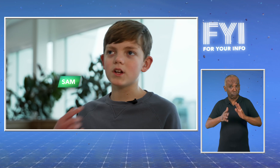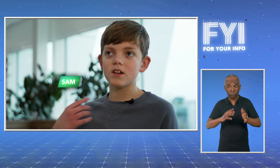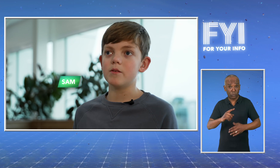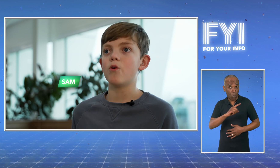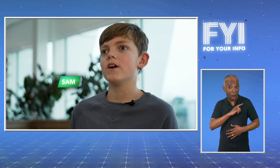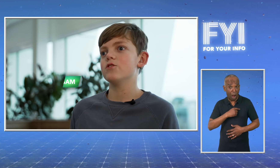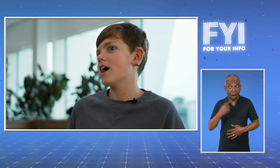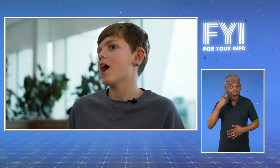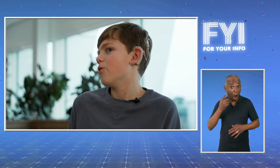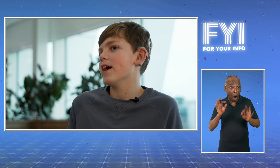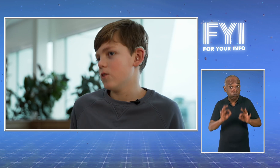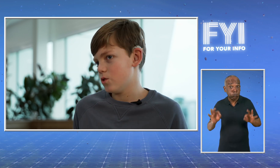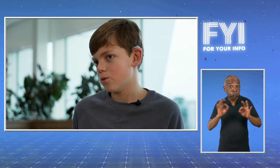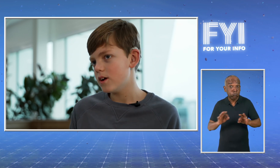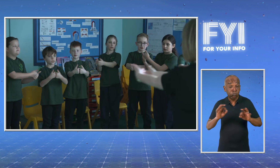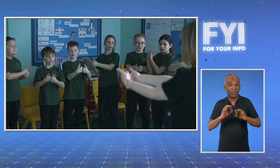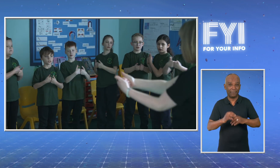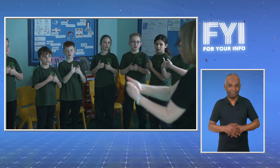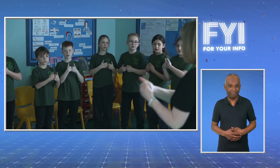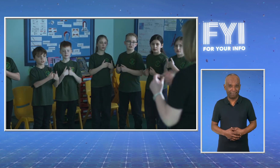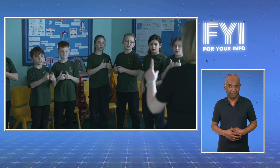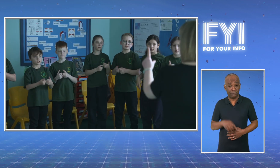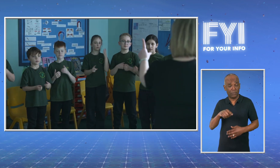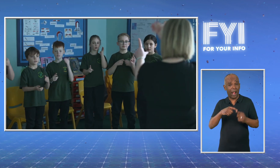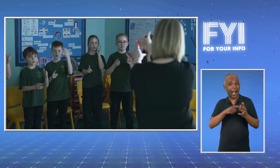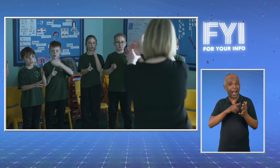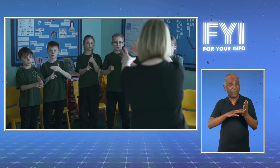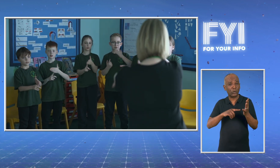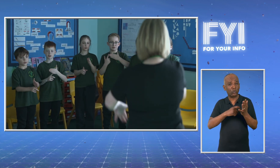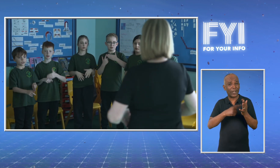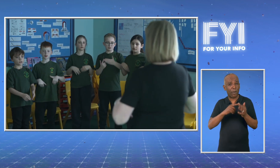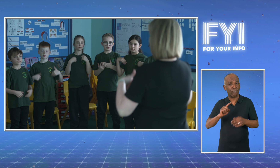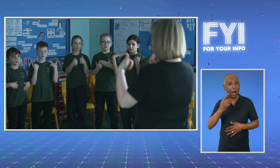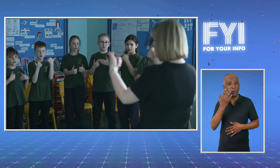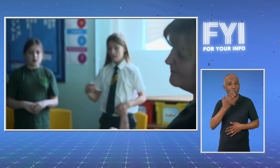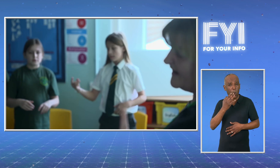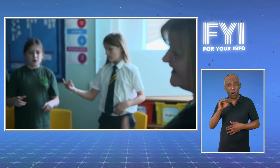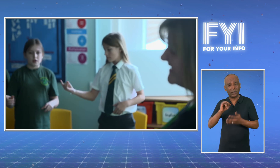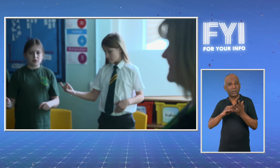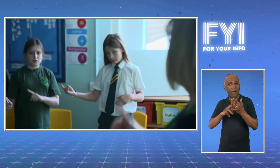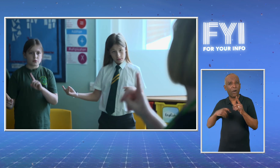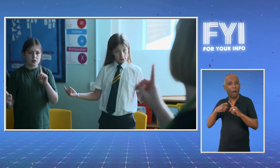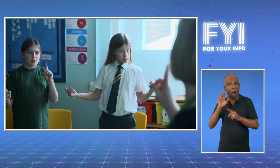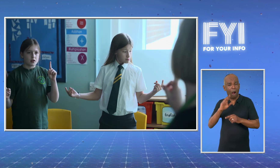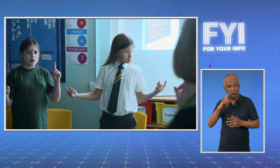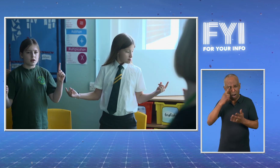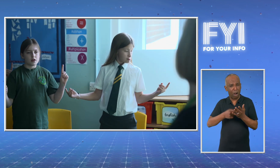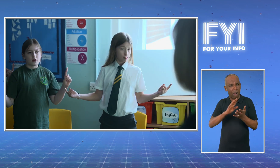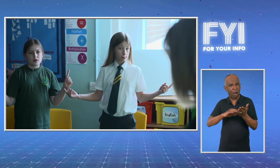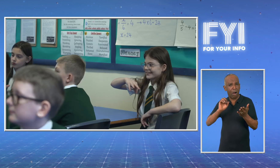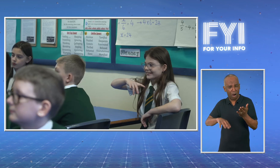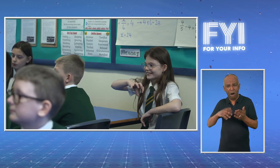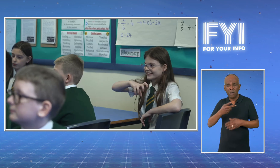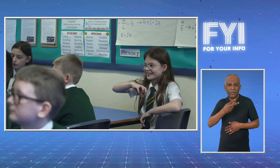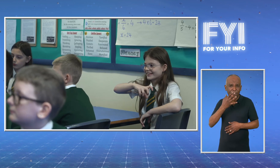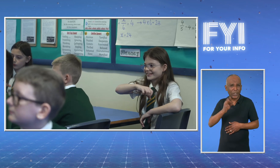because when I take them off, I literally cannot hear at all. Elm Tree Primary School in Suffolk decided to scrap their French and Spanish lessons